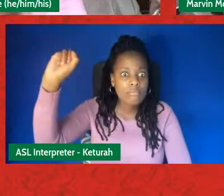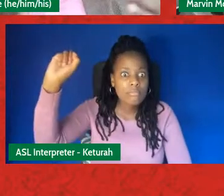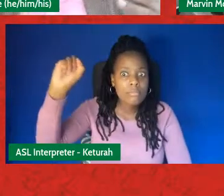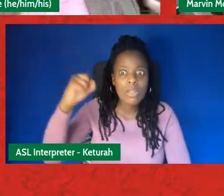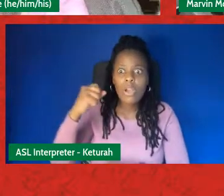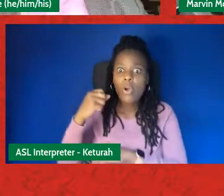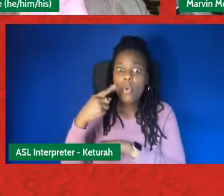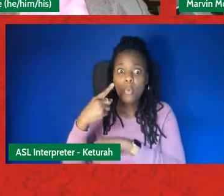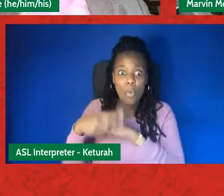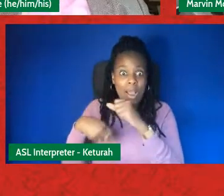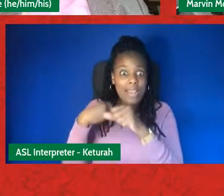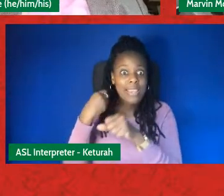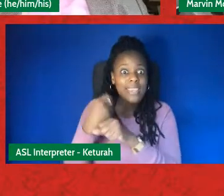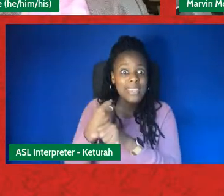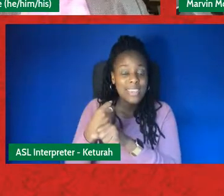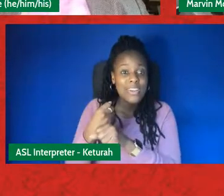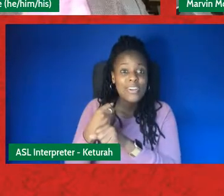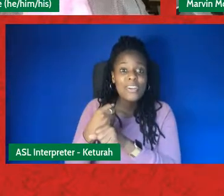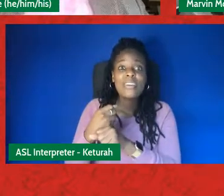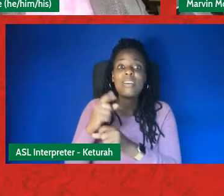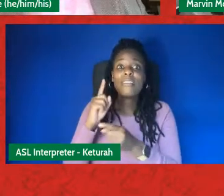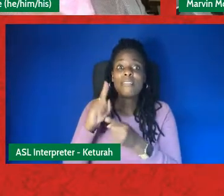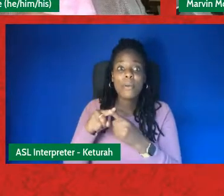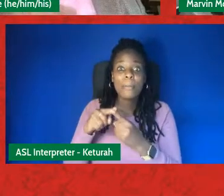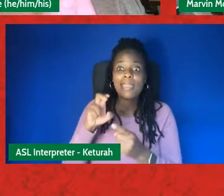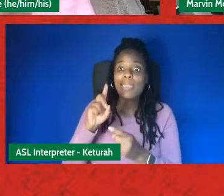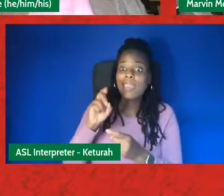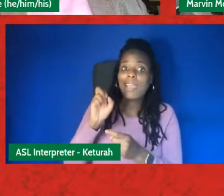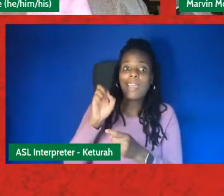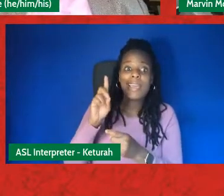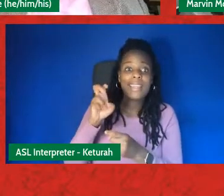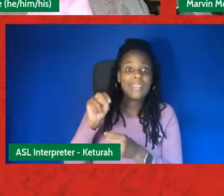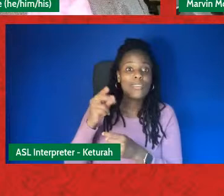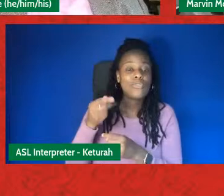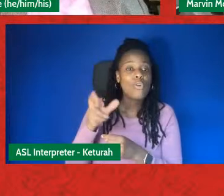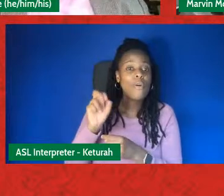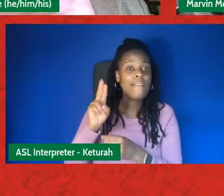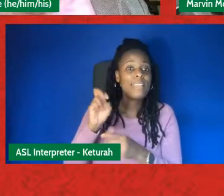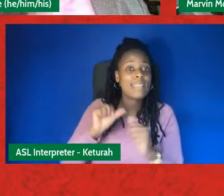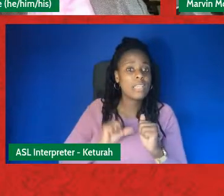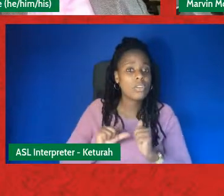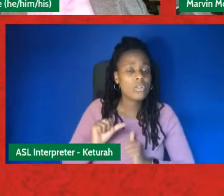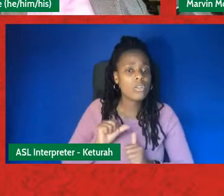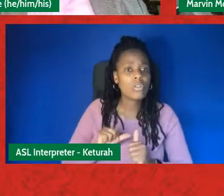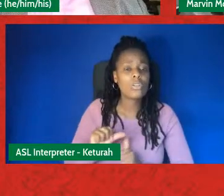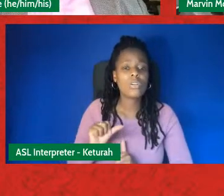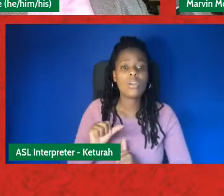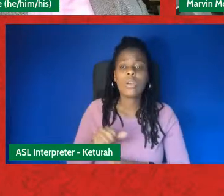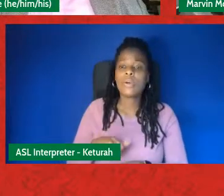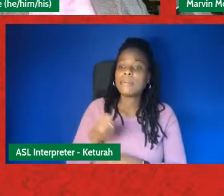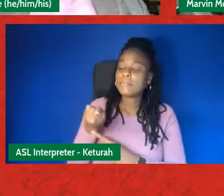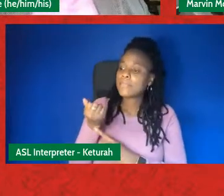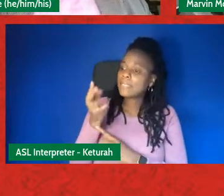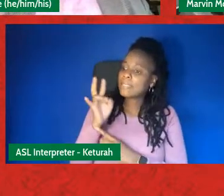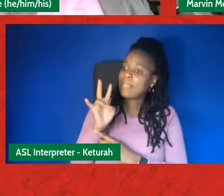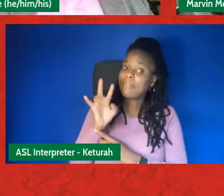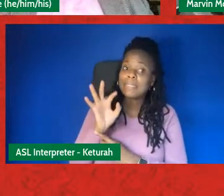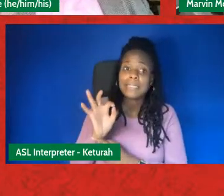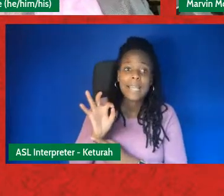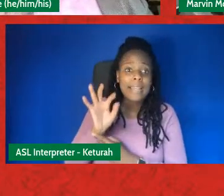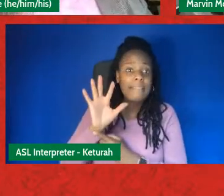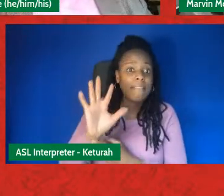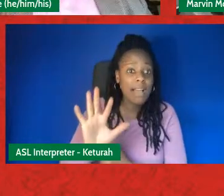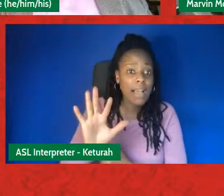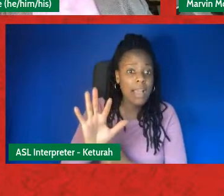the founding of the African Grove Theater. We also have the history. When you talk about King Shotaway, 1795, we're also talking